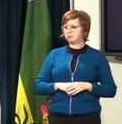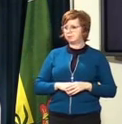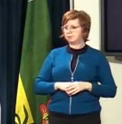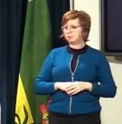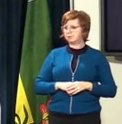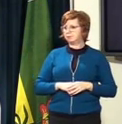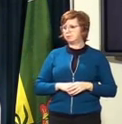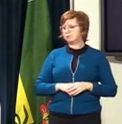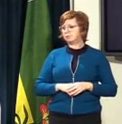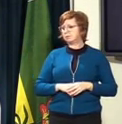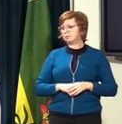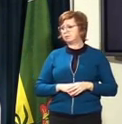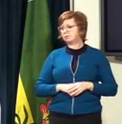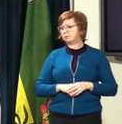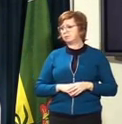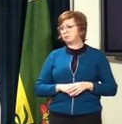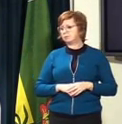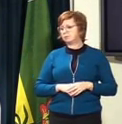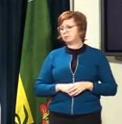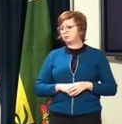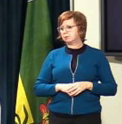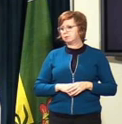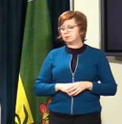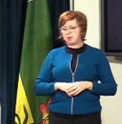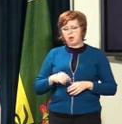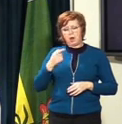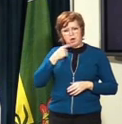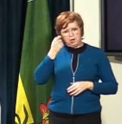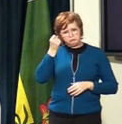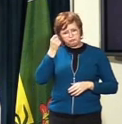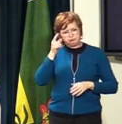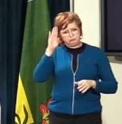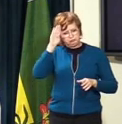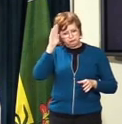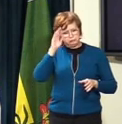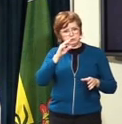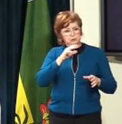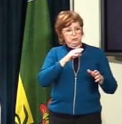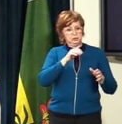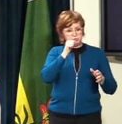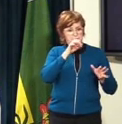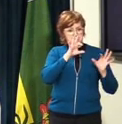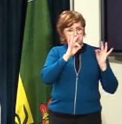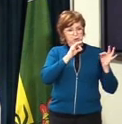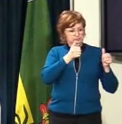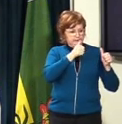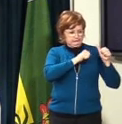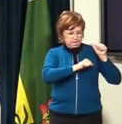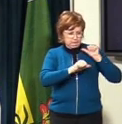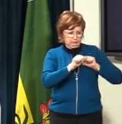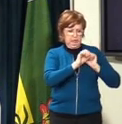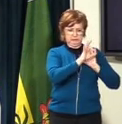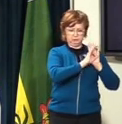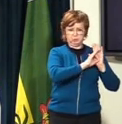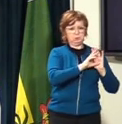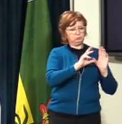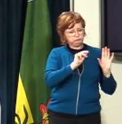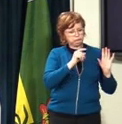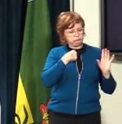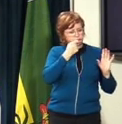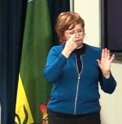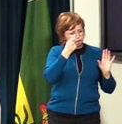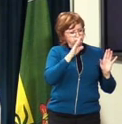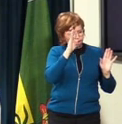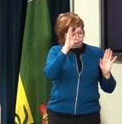How, and I understand it's not a perfect science, but like, how likely is it that we could hit that